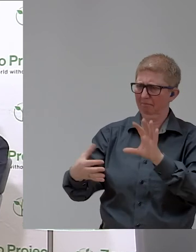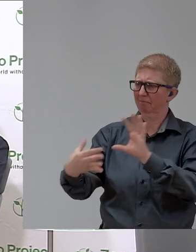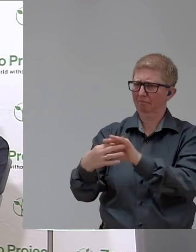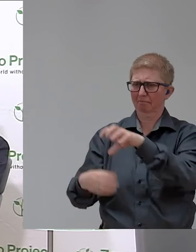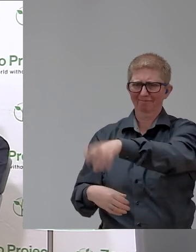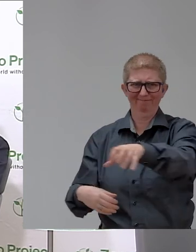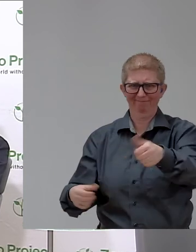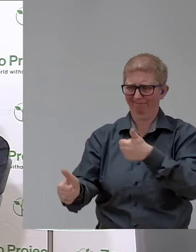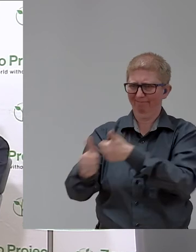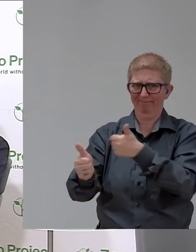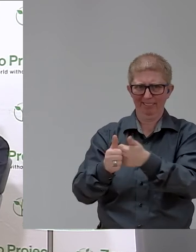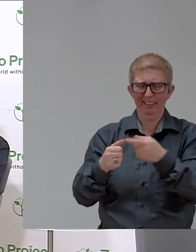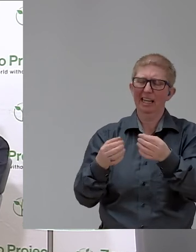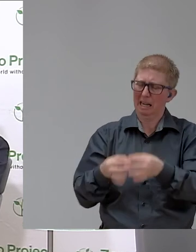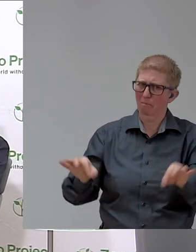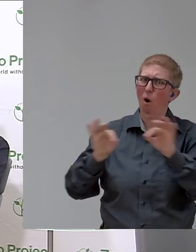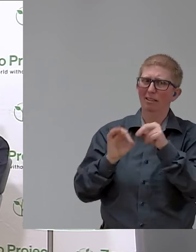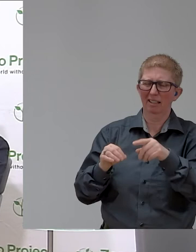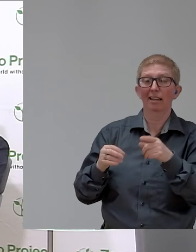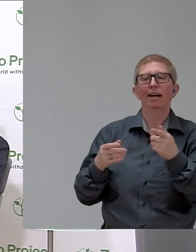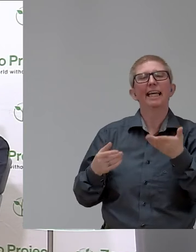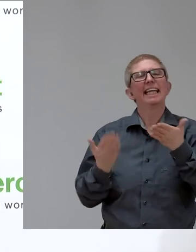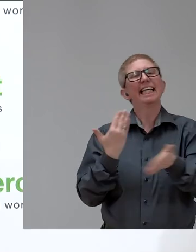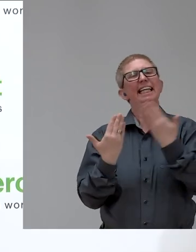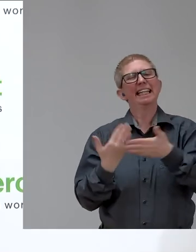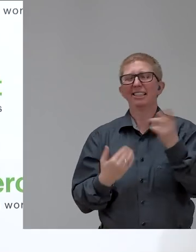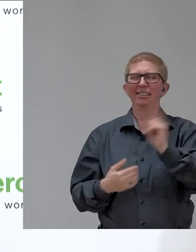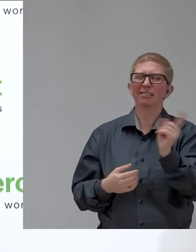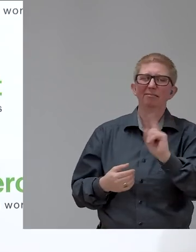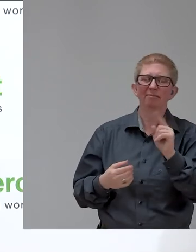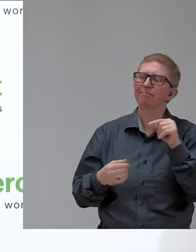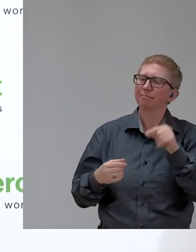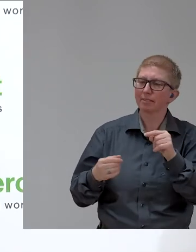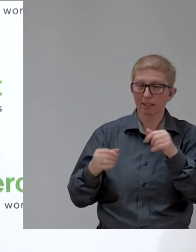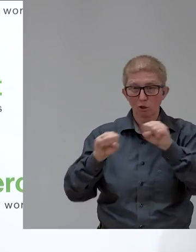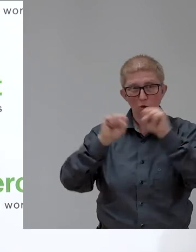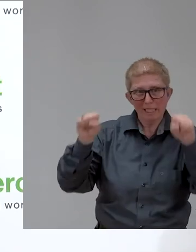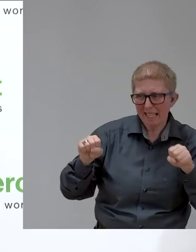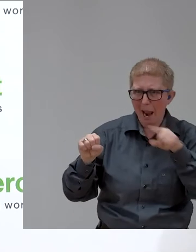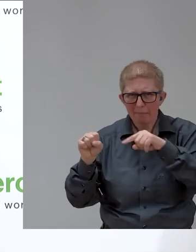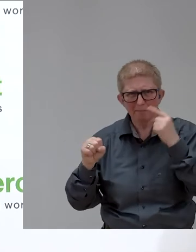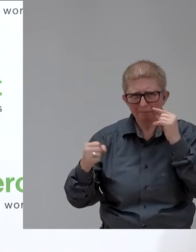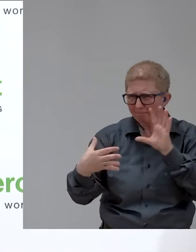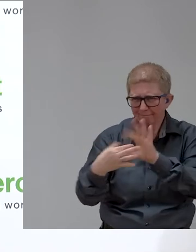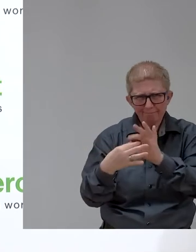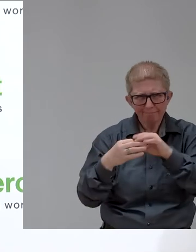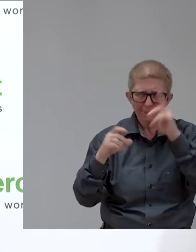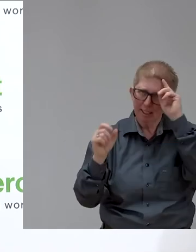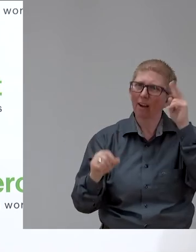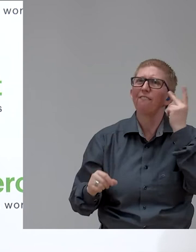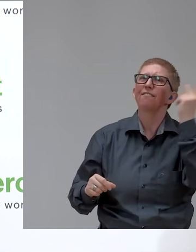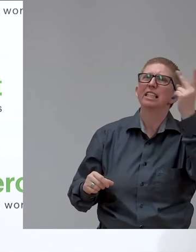and ensuring the alignment around values and the envision. Thank you very much. Esgul, if I can